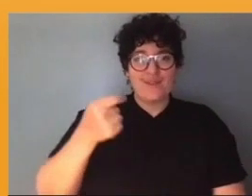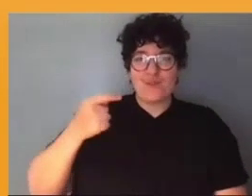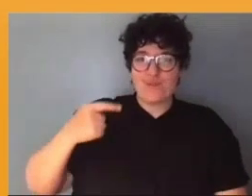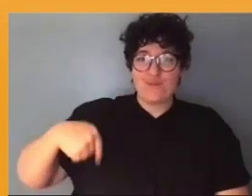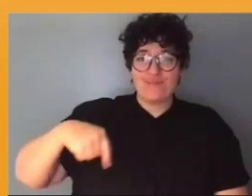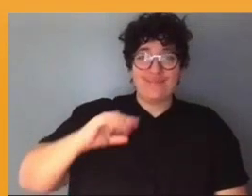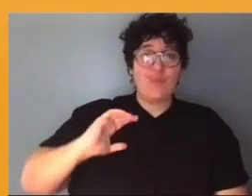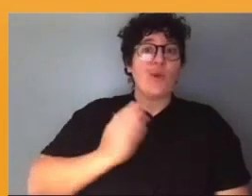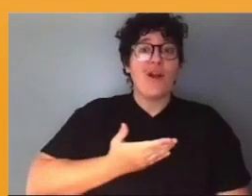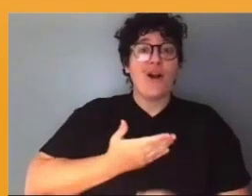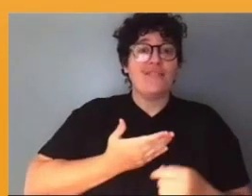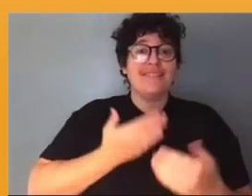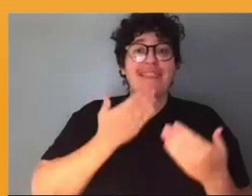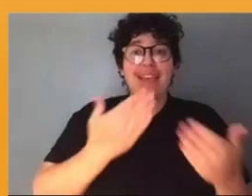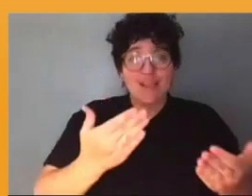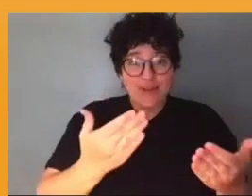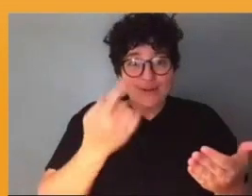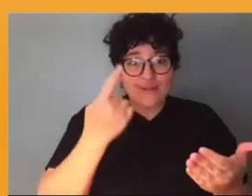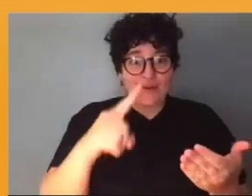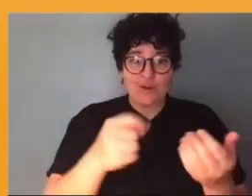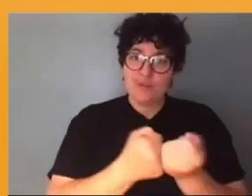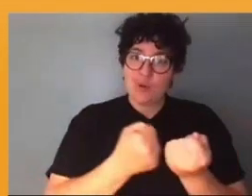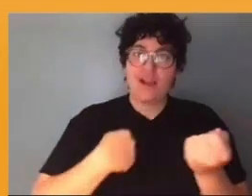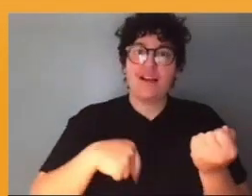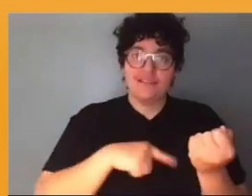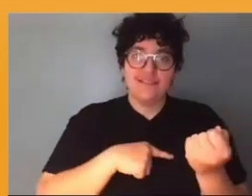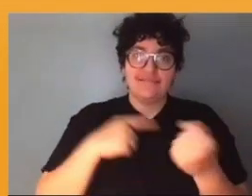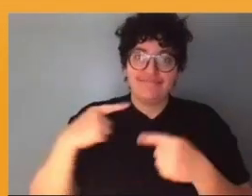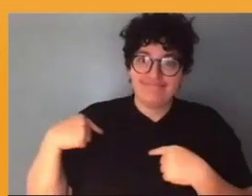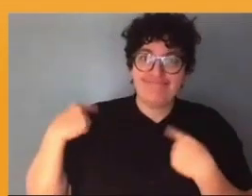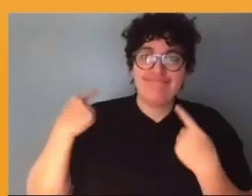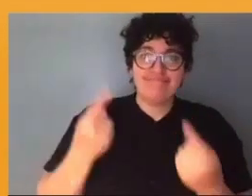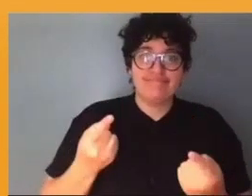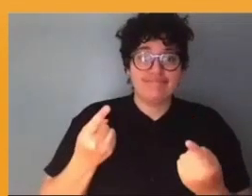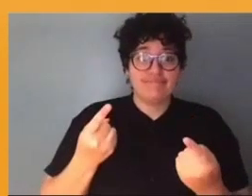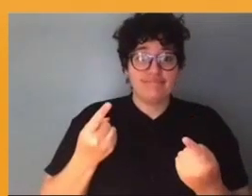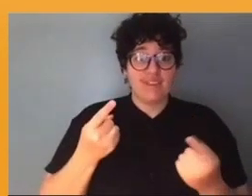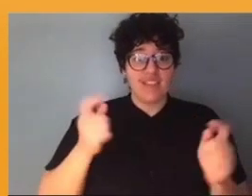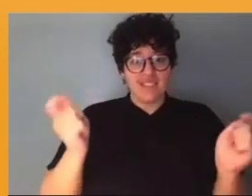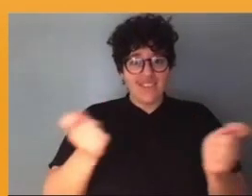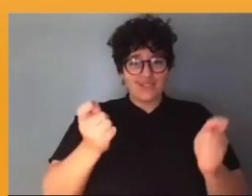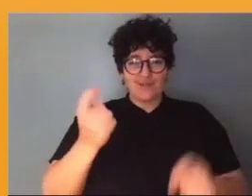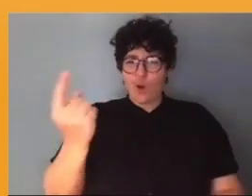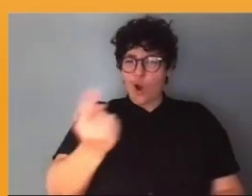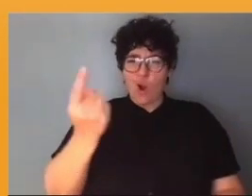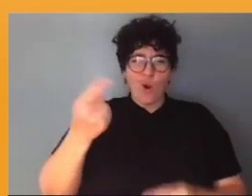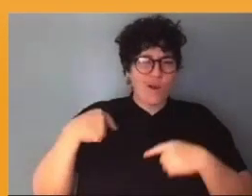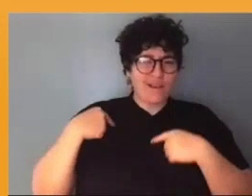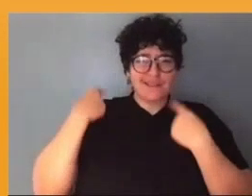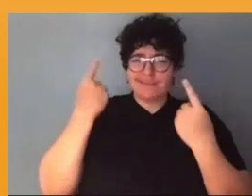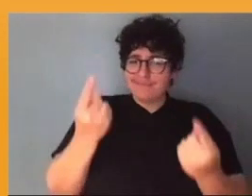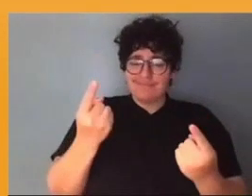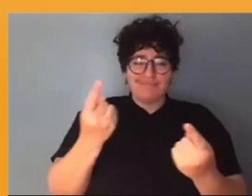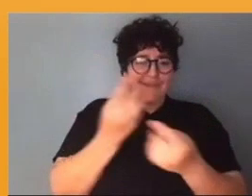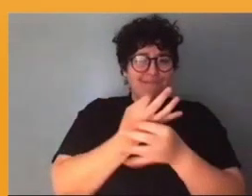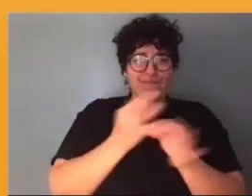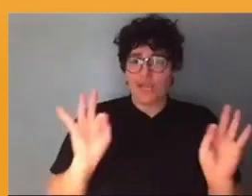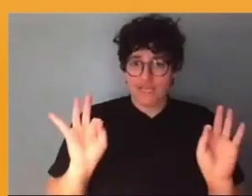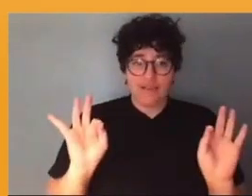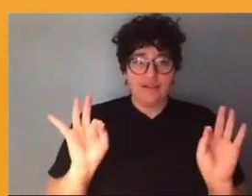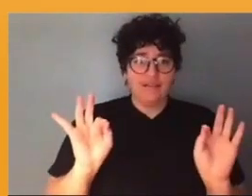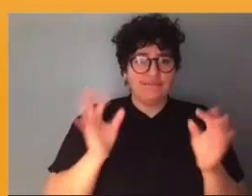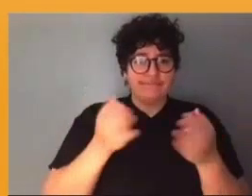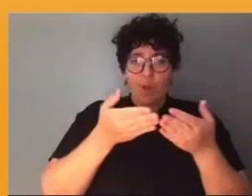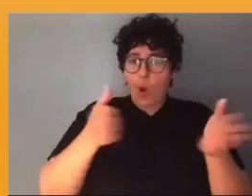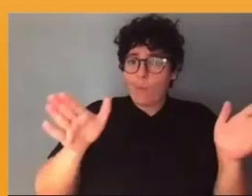Tucson Meet Yourself has always been free and open to the public, and we like to keep it that way. This festival is for